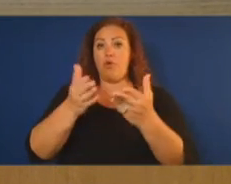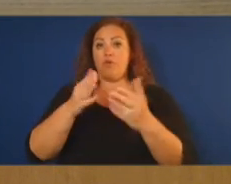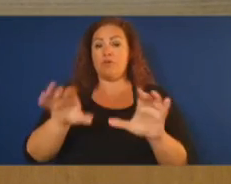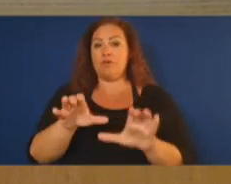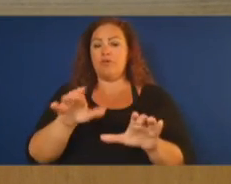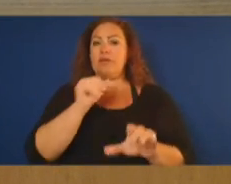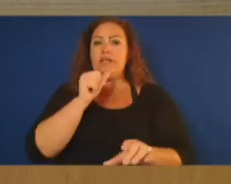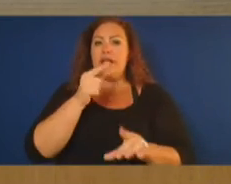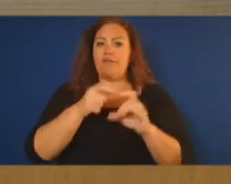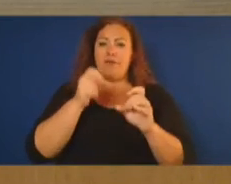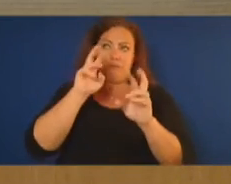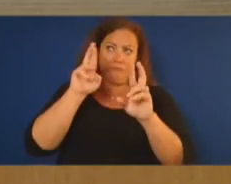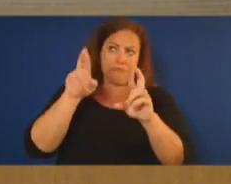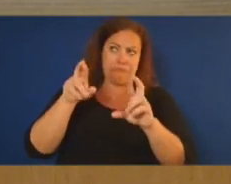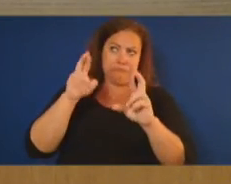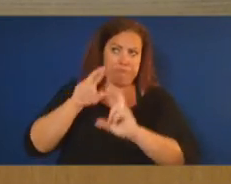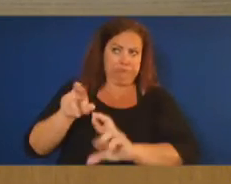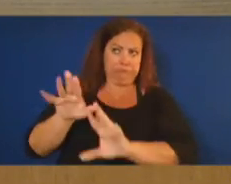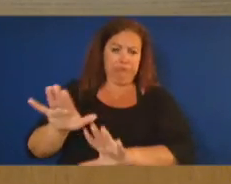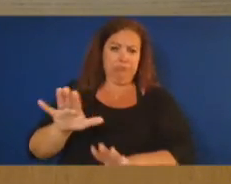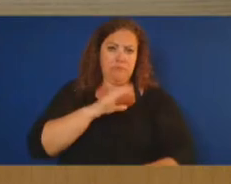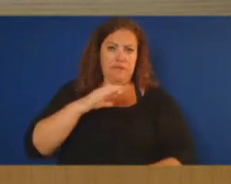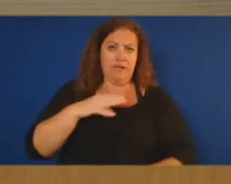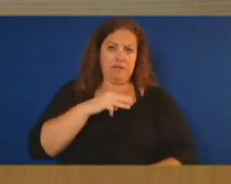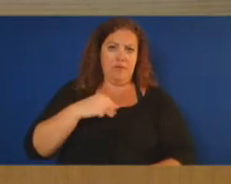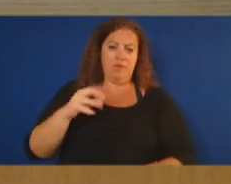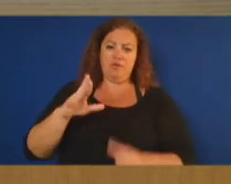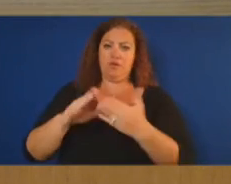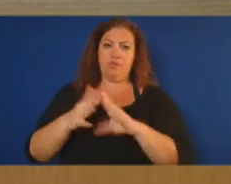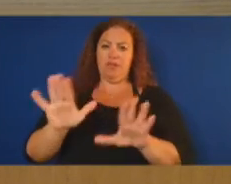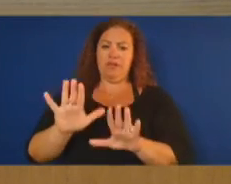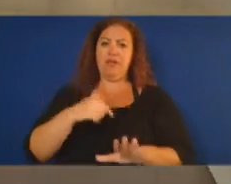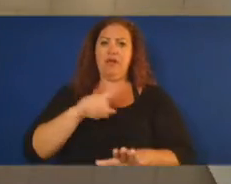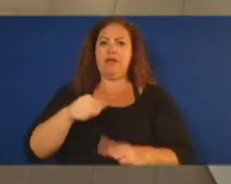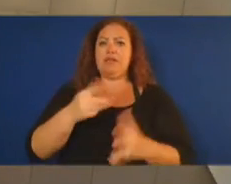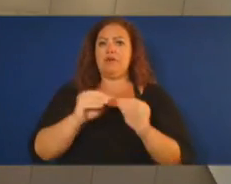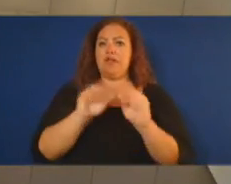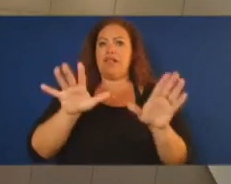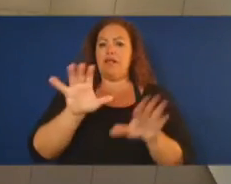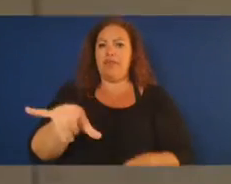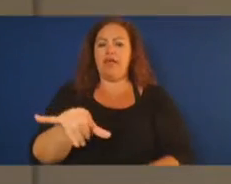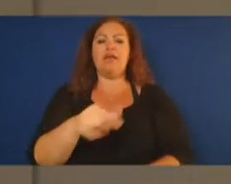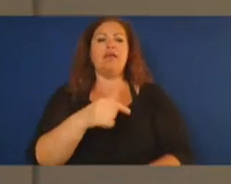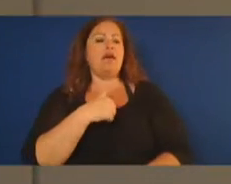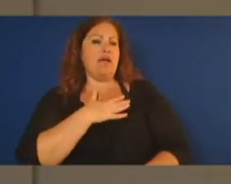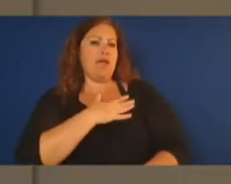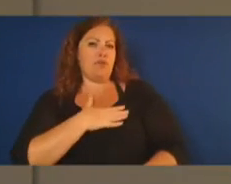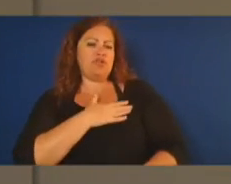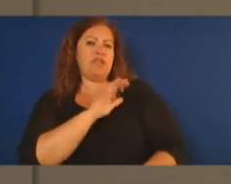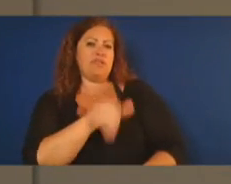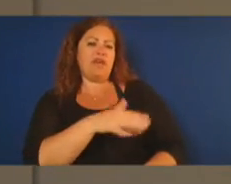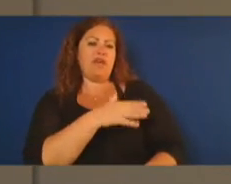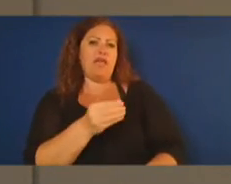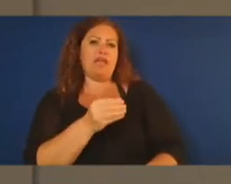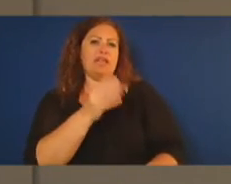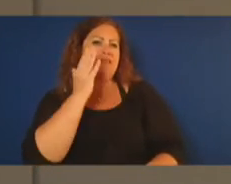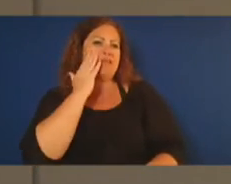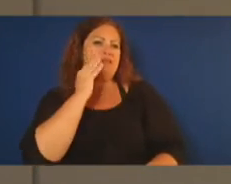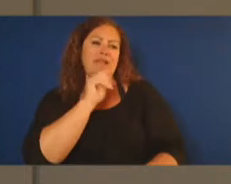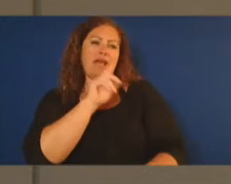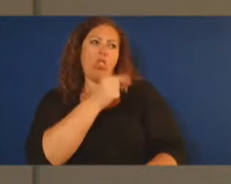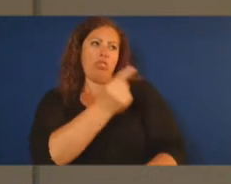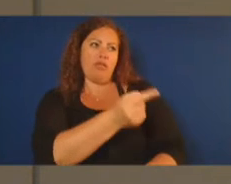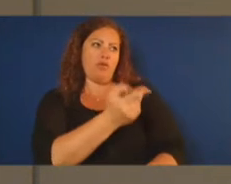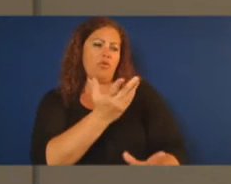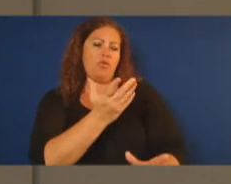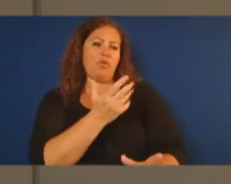disrespect to council members of the community so I want to clear that I I appreciate that and you know it's not just you I mean it's